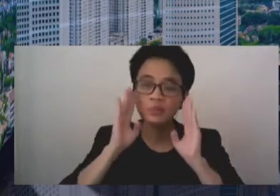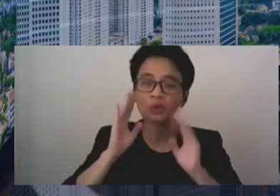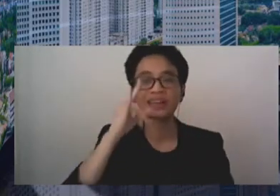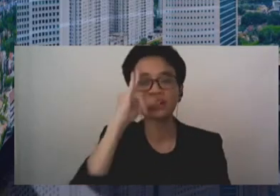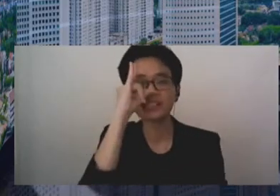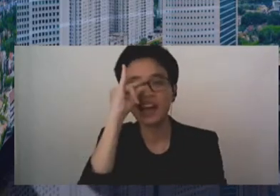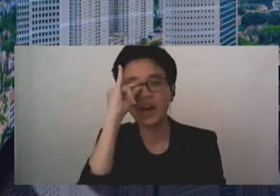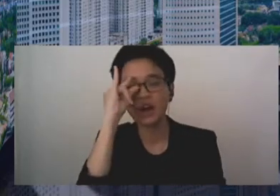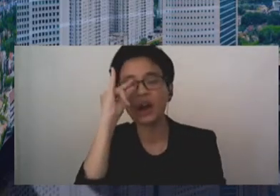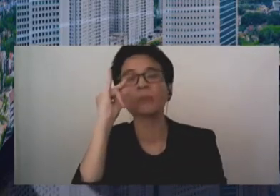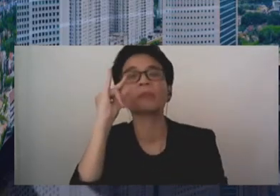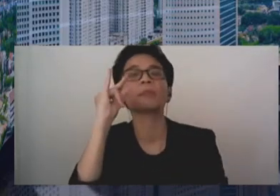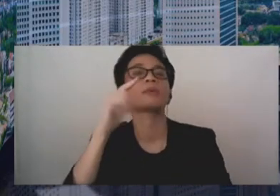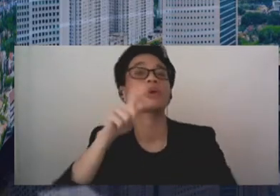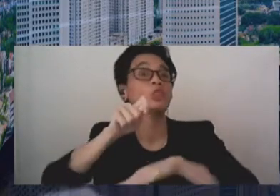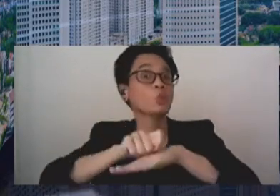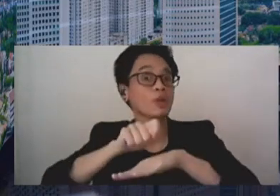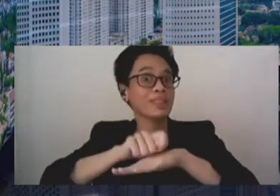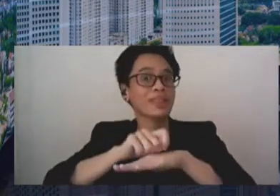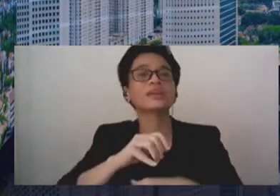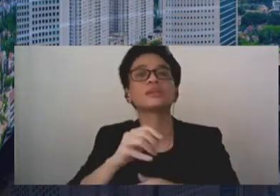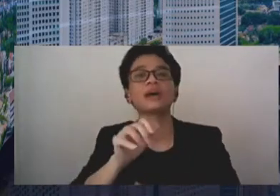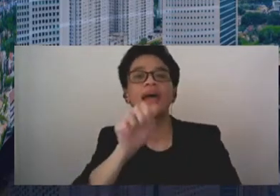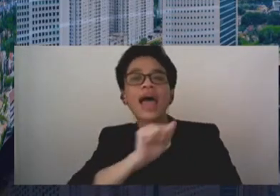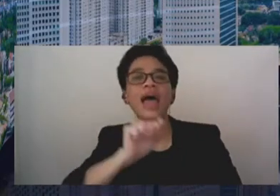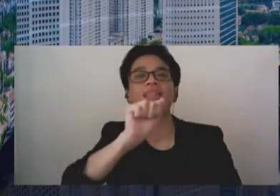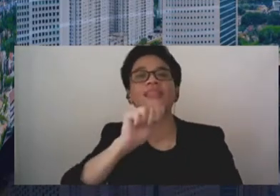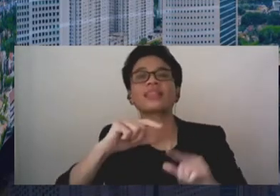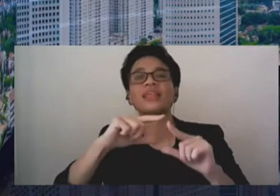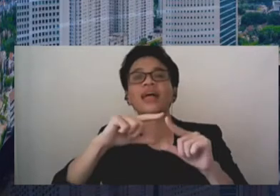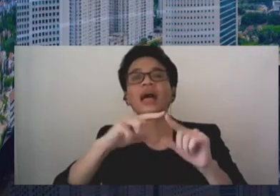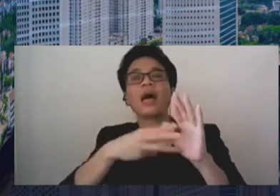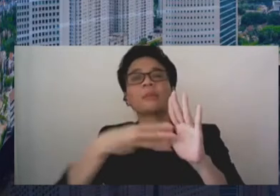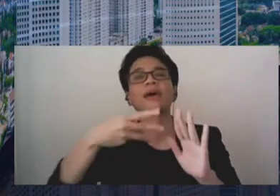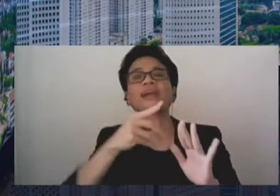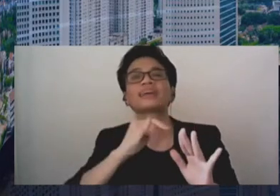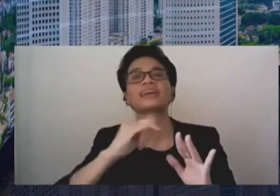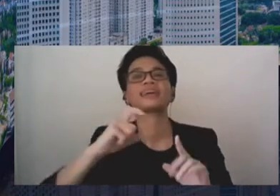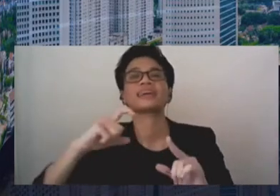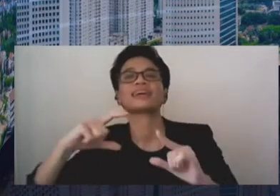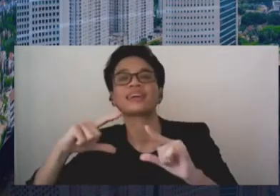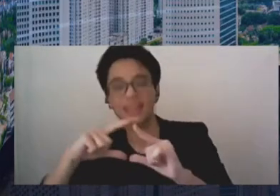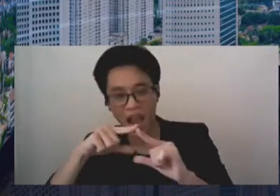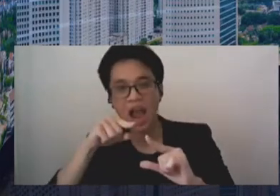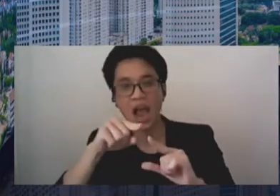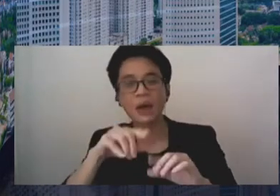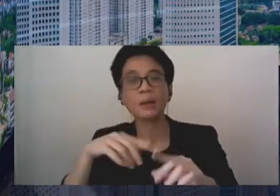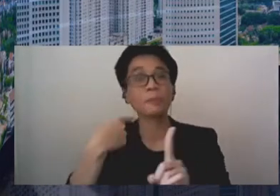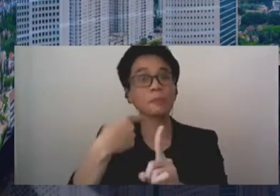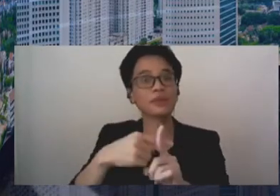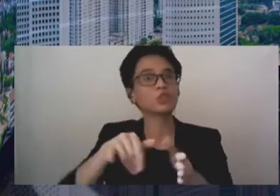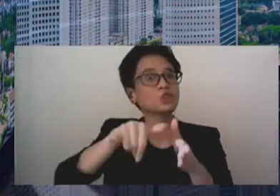Instagram, and Twitter at AT America. And also we have our own YouTube channel. Don't forget to